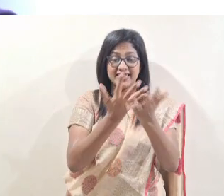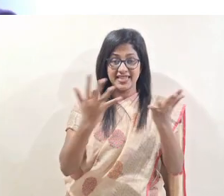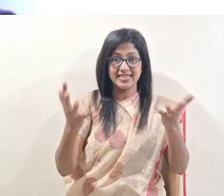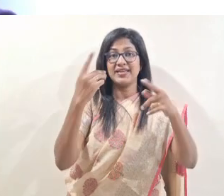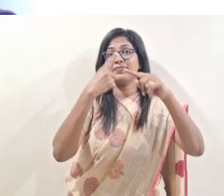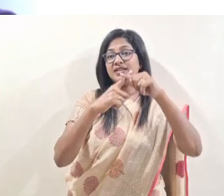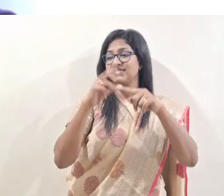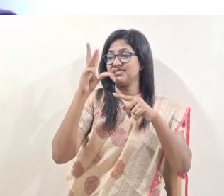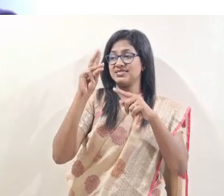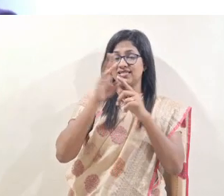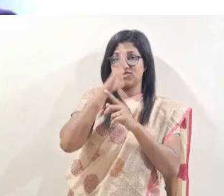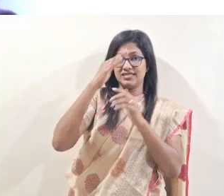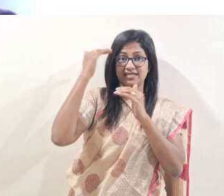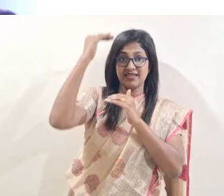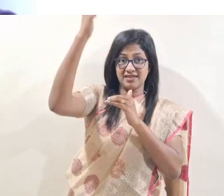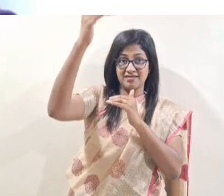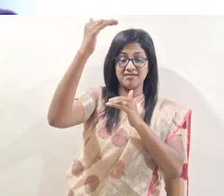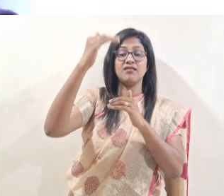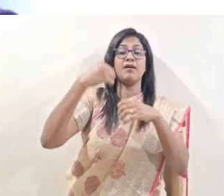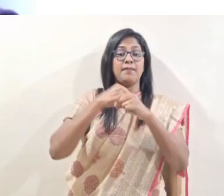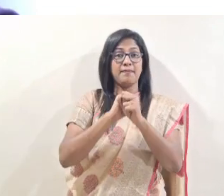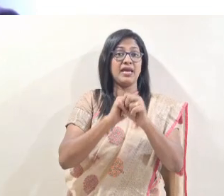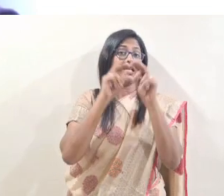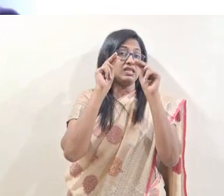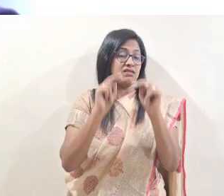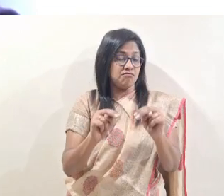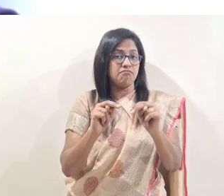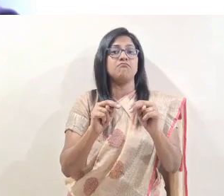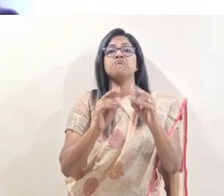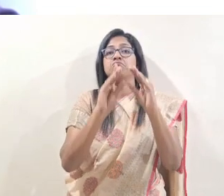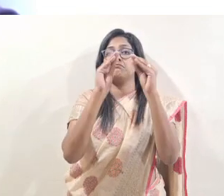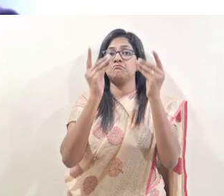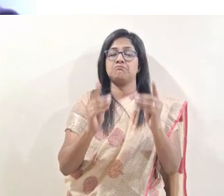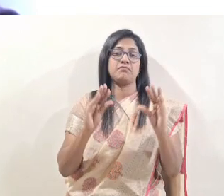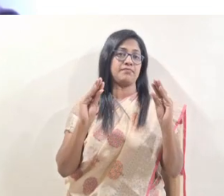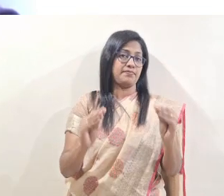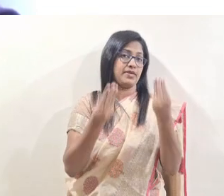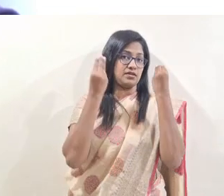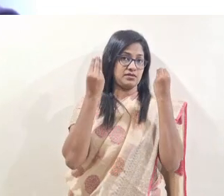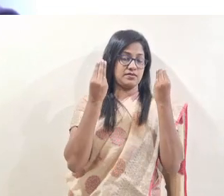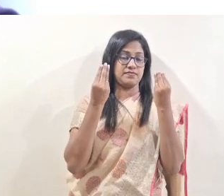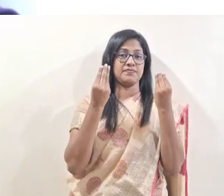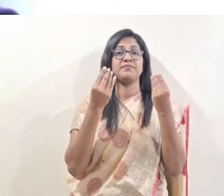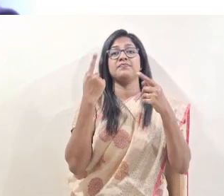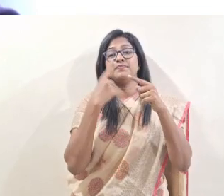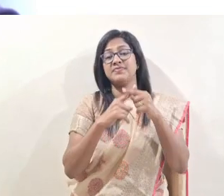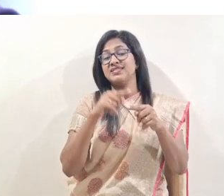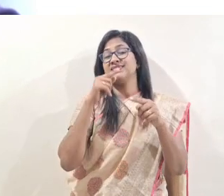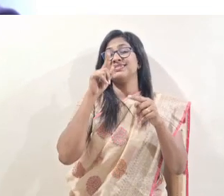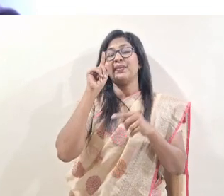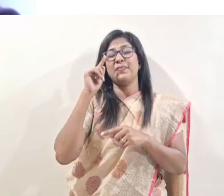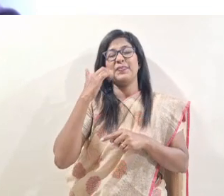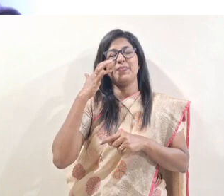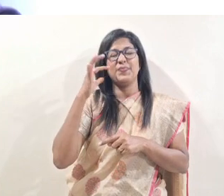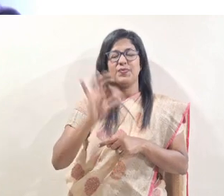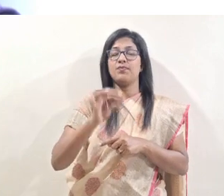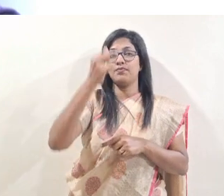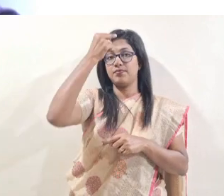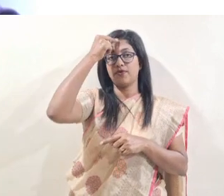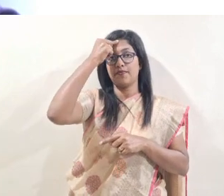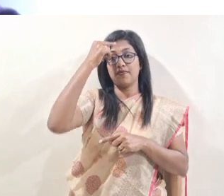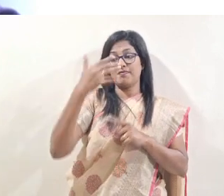are needing to be better designed. But one of the main issues which I found and which